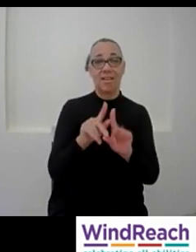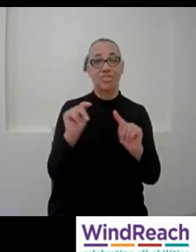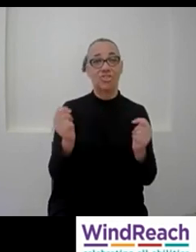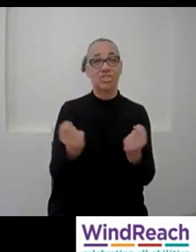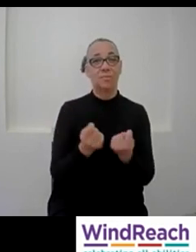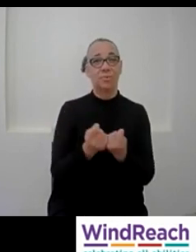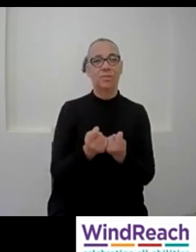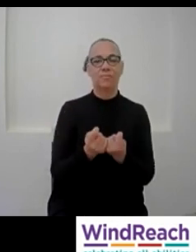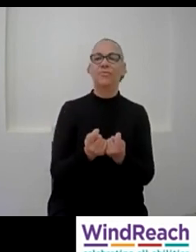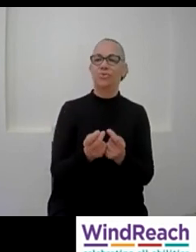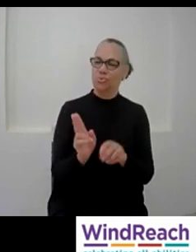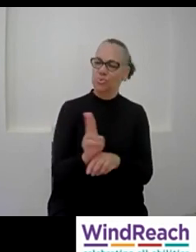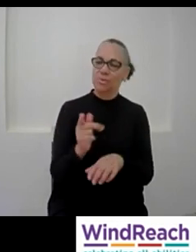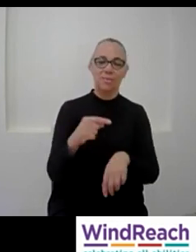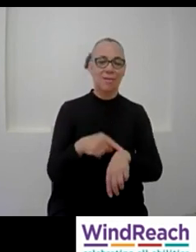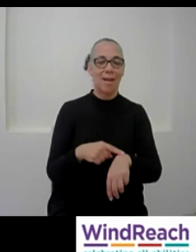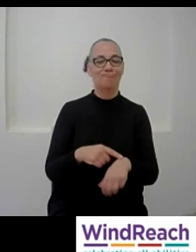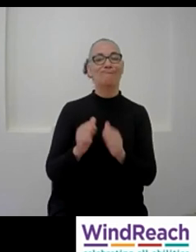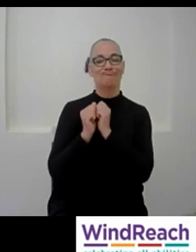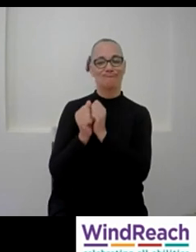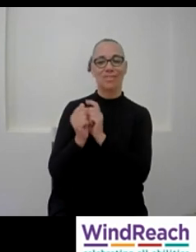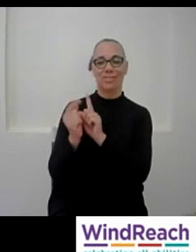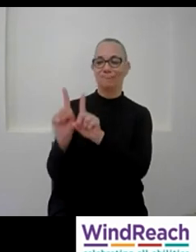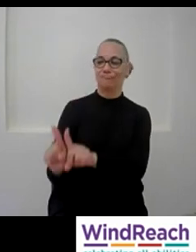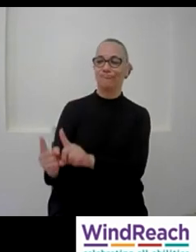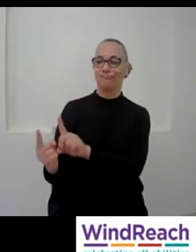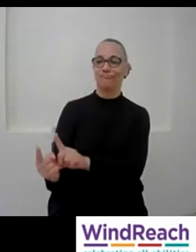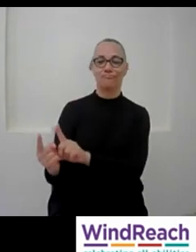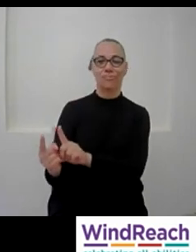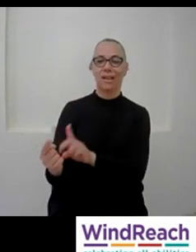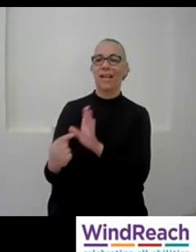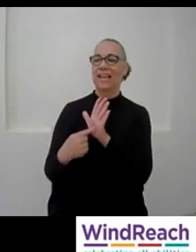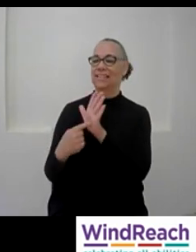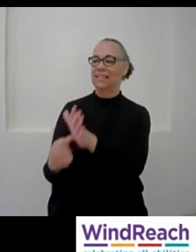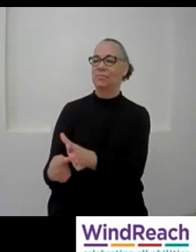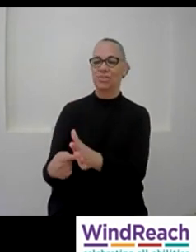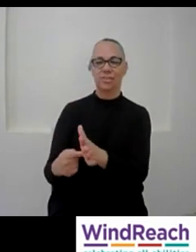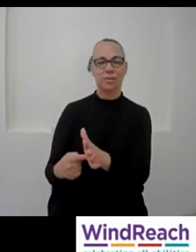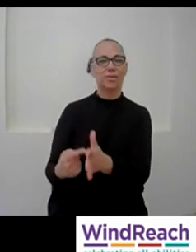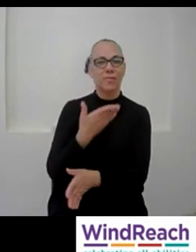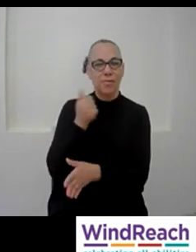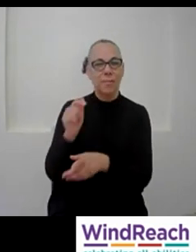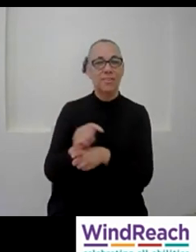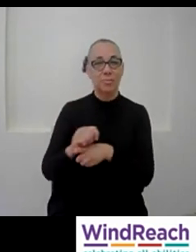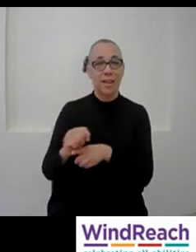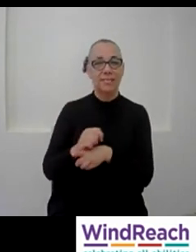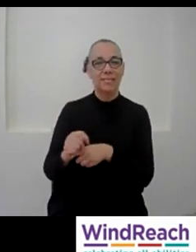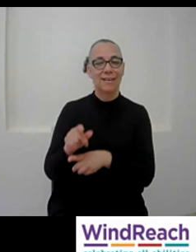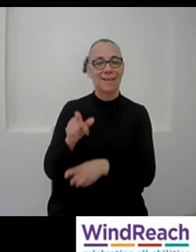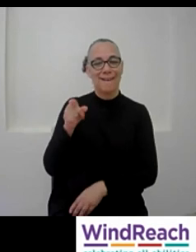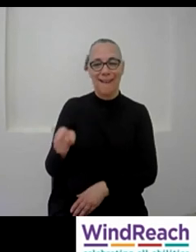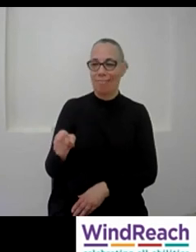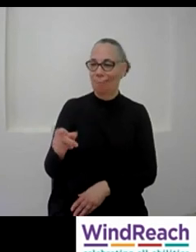of time with him and modeling good practice. He's a completely